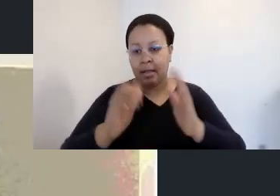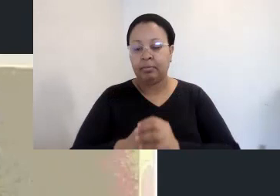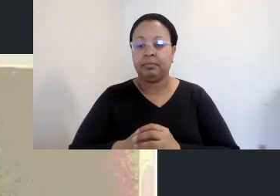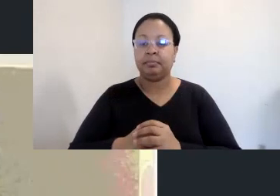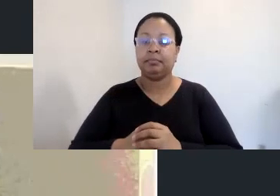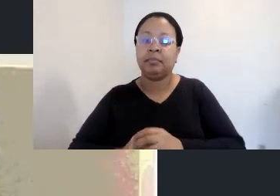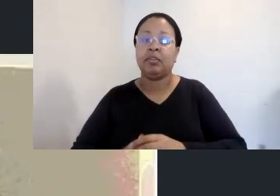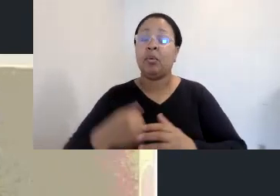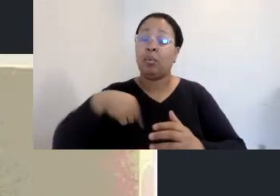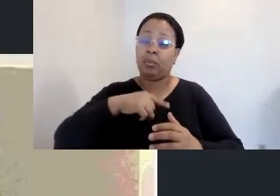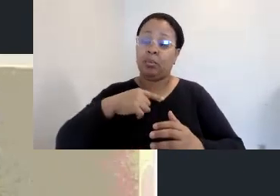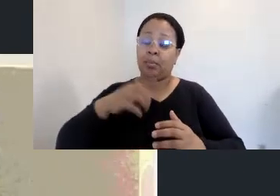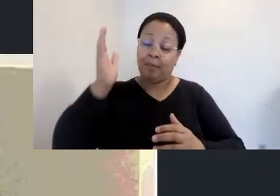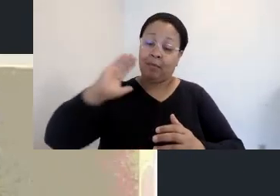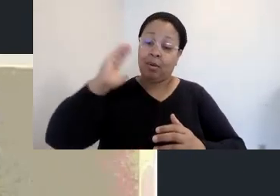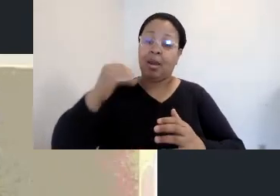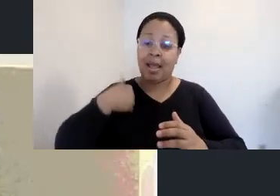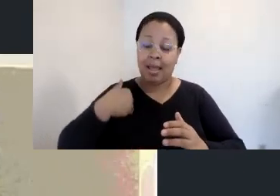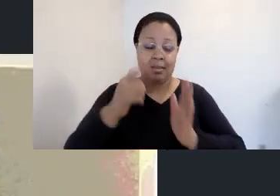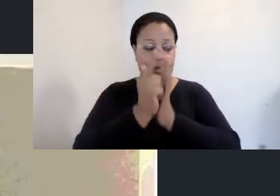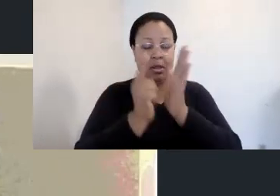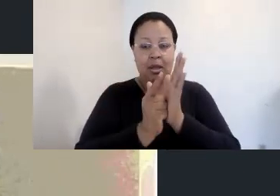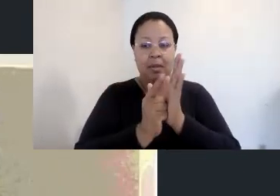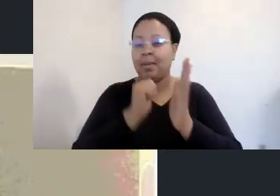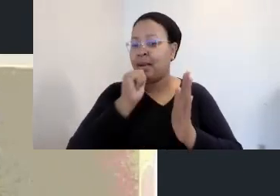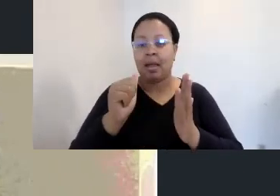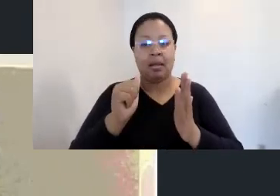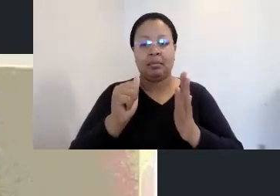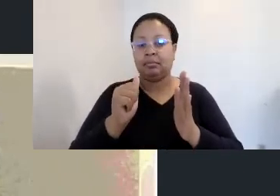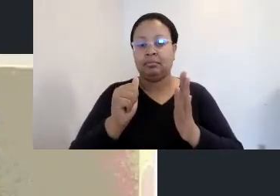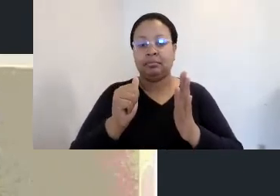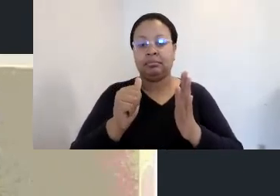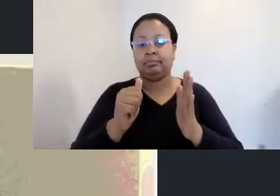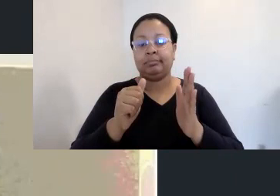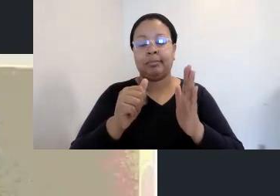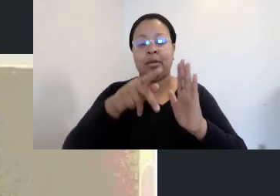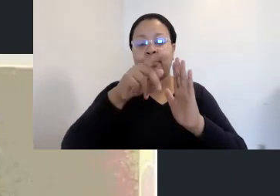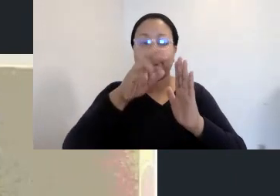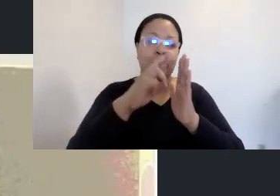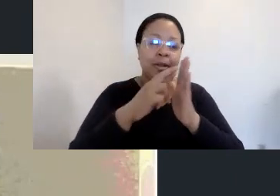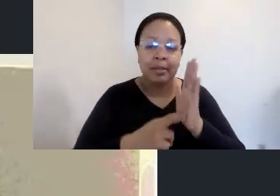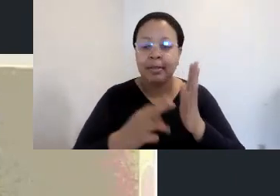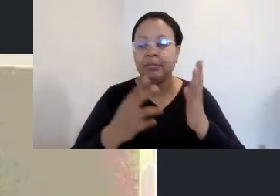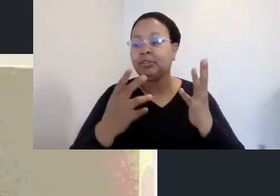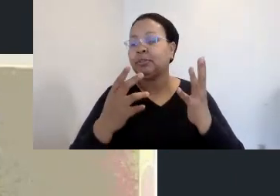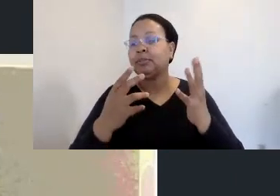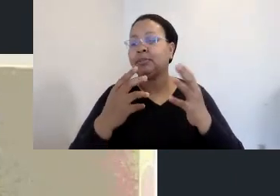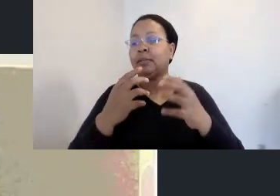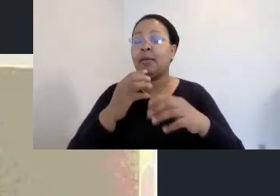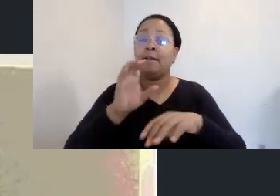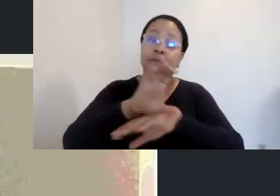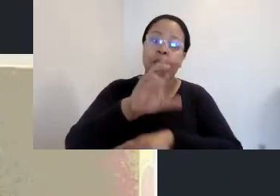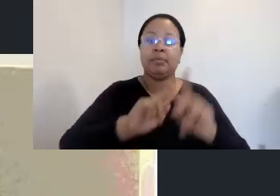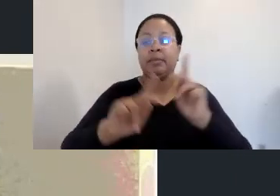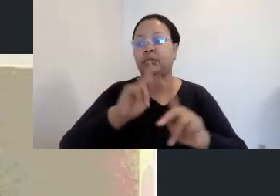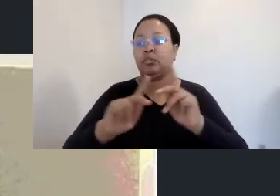the regulations, and you didn't have any enforcement of it, which basically meant